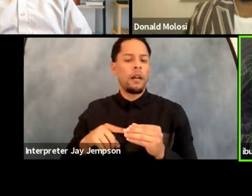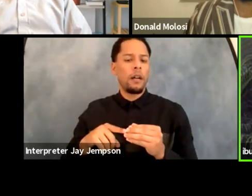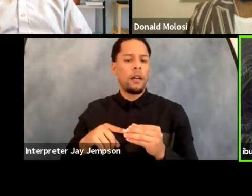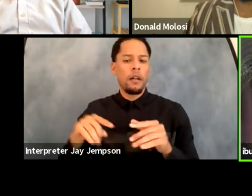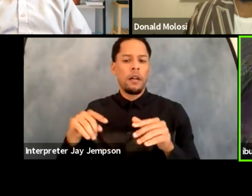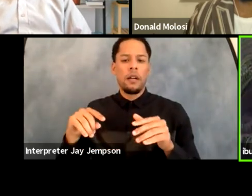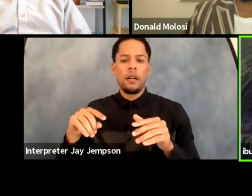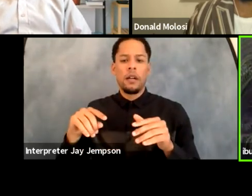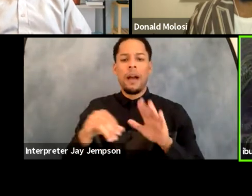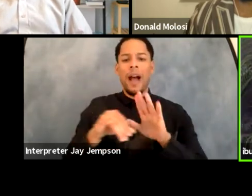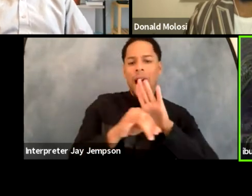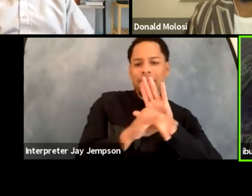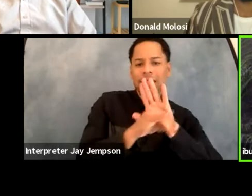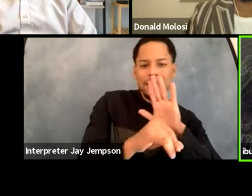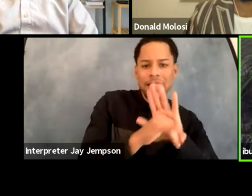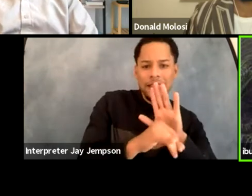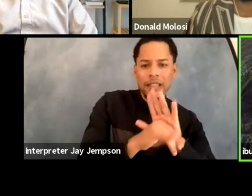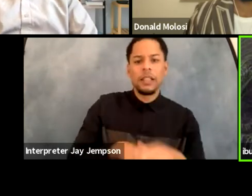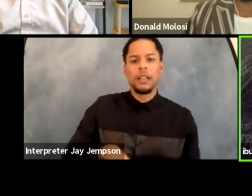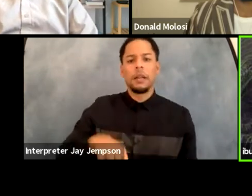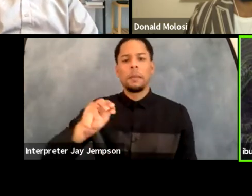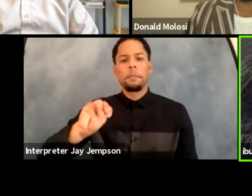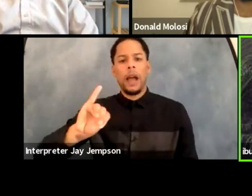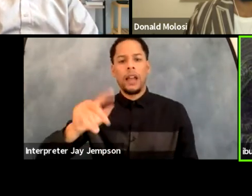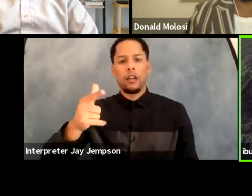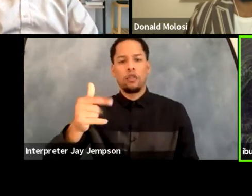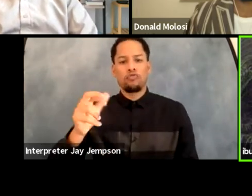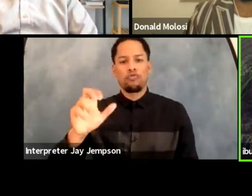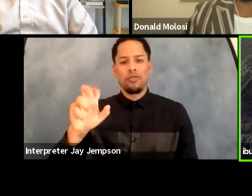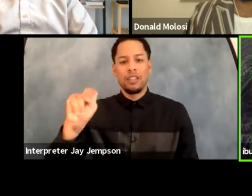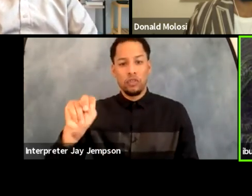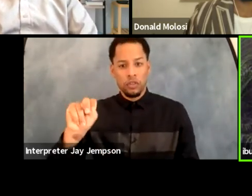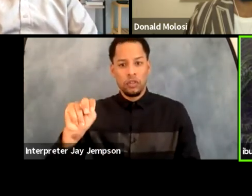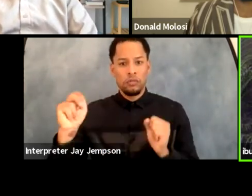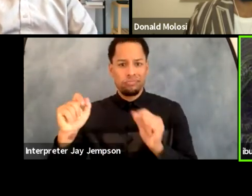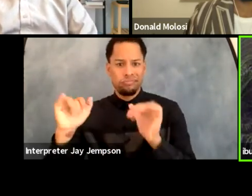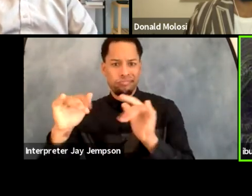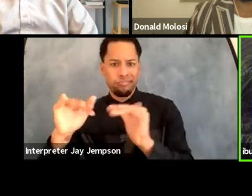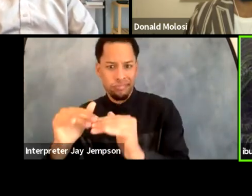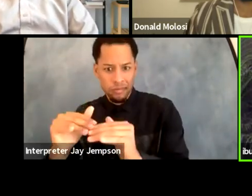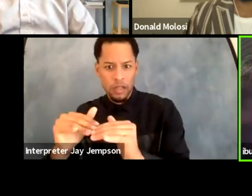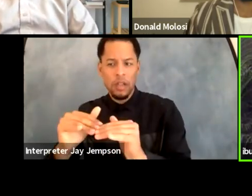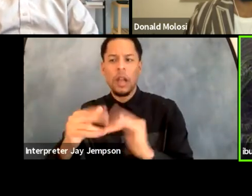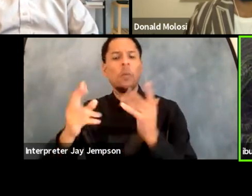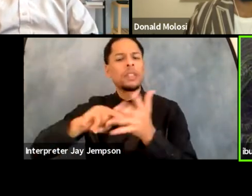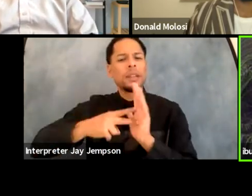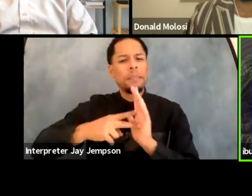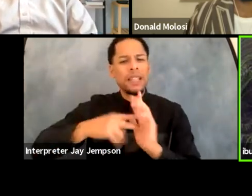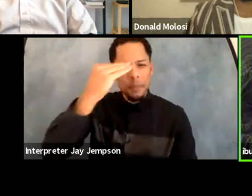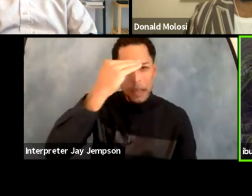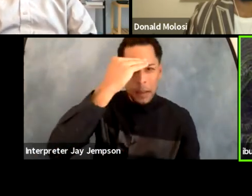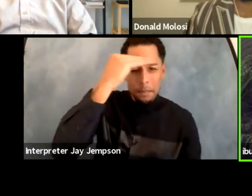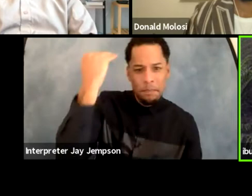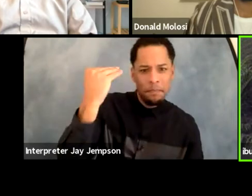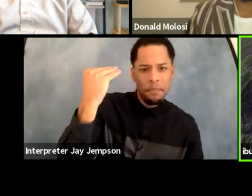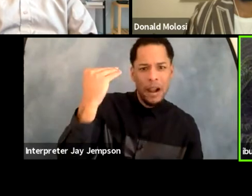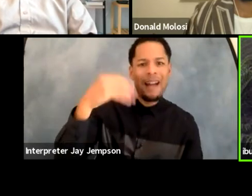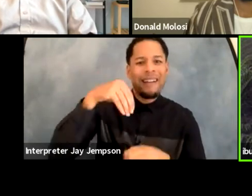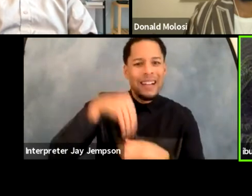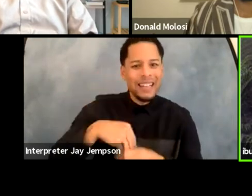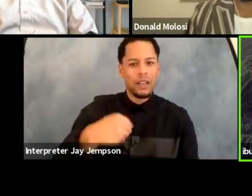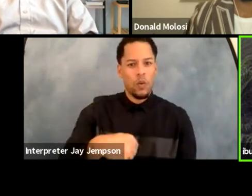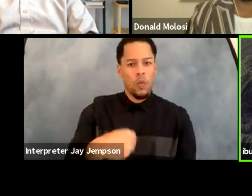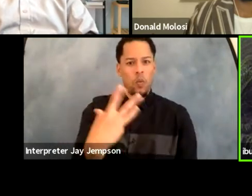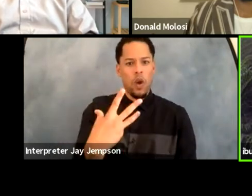and about identity, migration identity, and what it means to be a Black in a white man's country and what it means to be Black